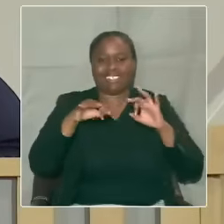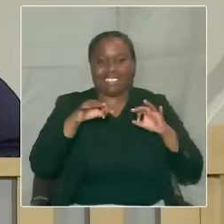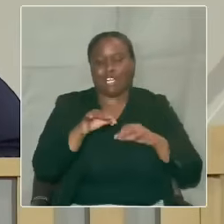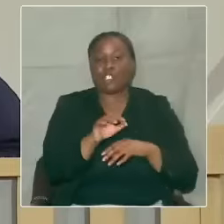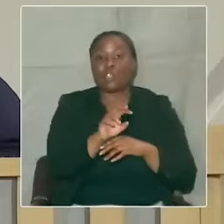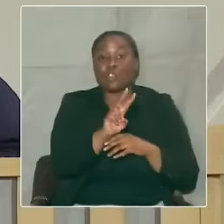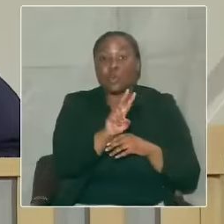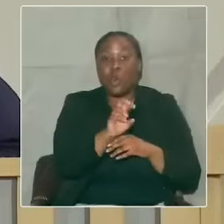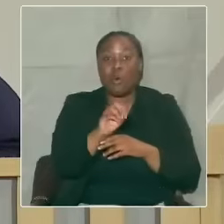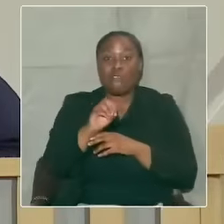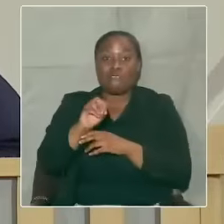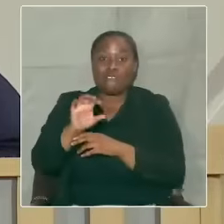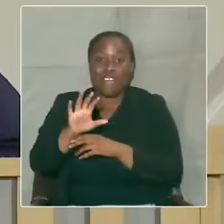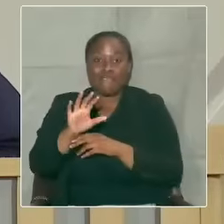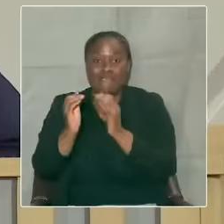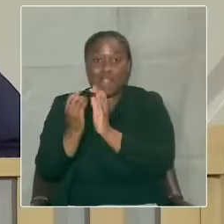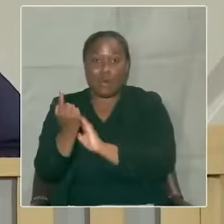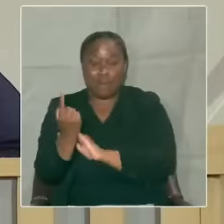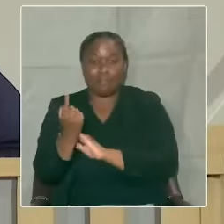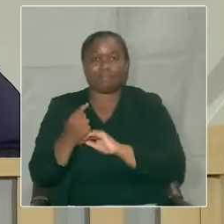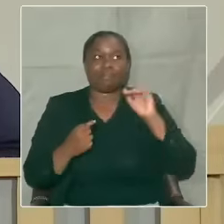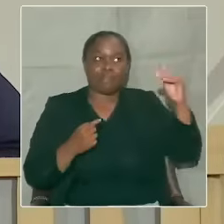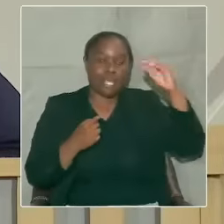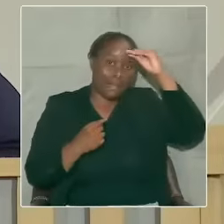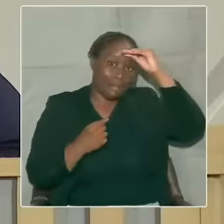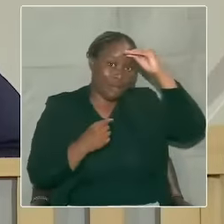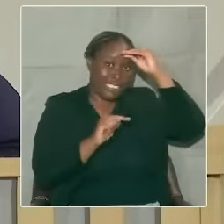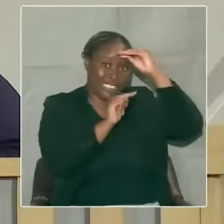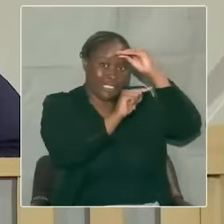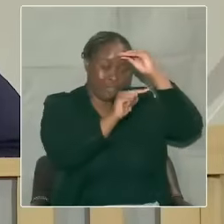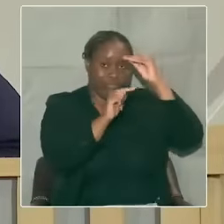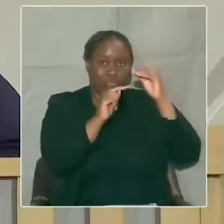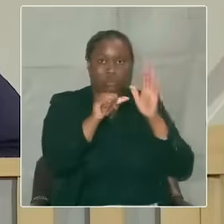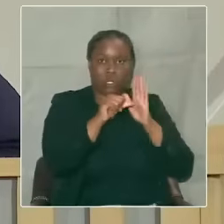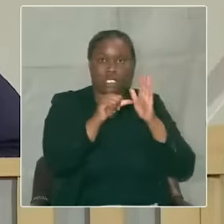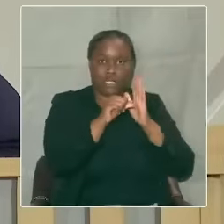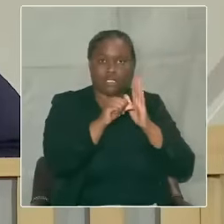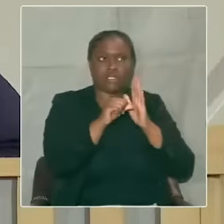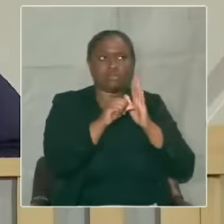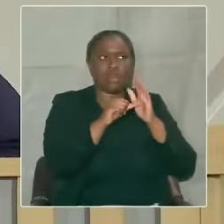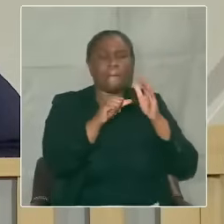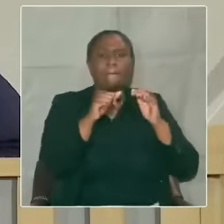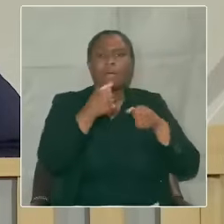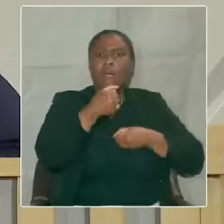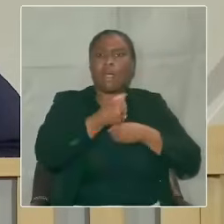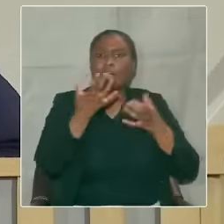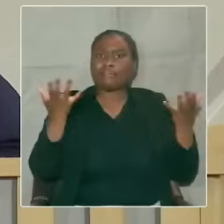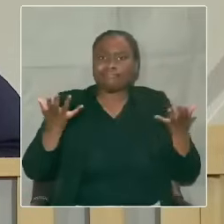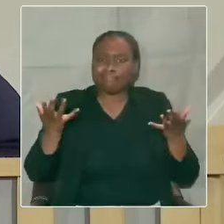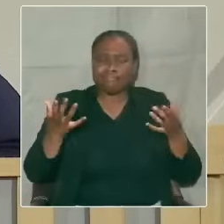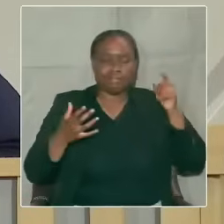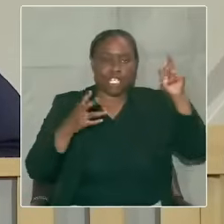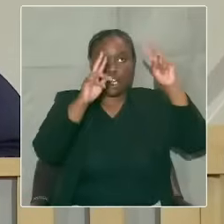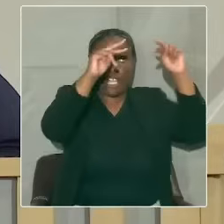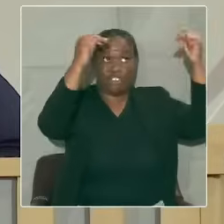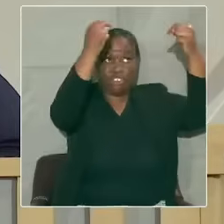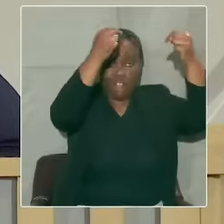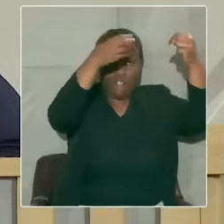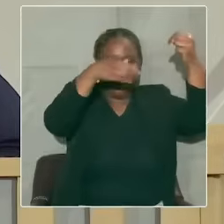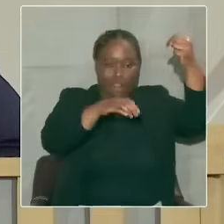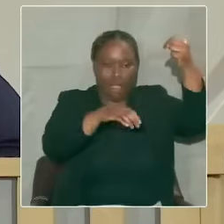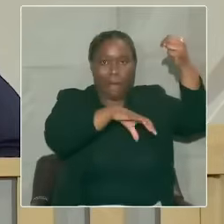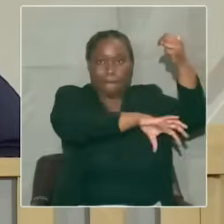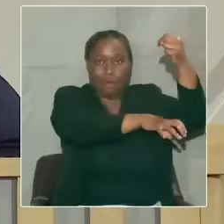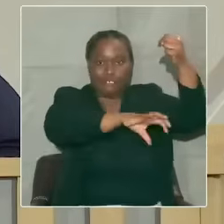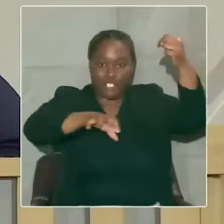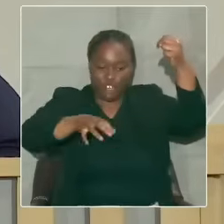provides for the National Police Service must be structured to function in national, provincial, and where appropriate,